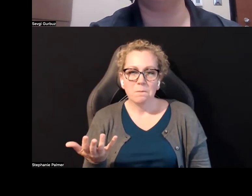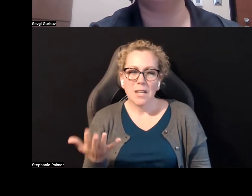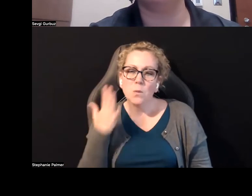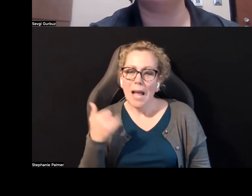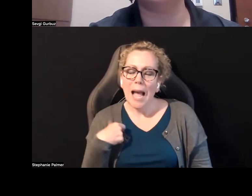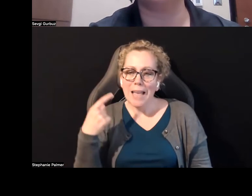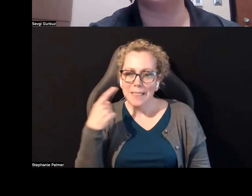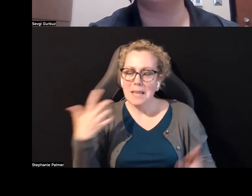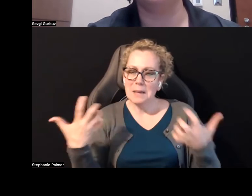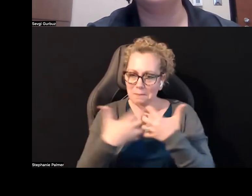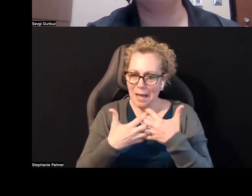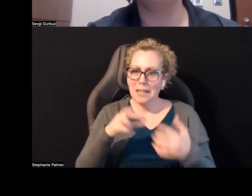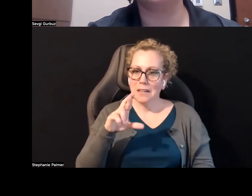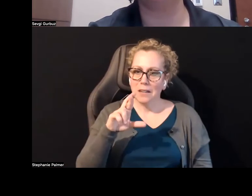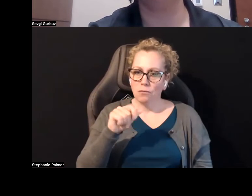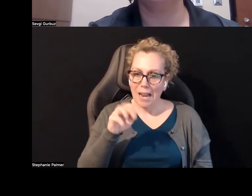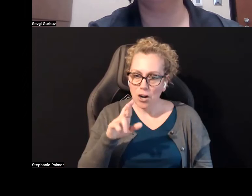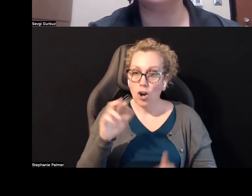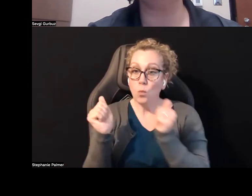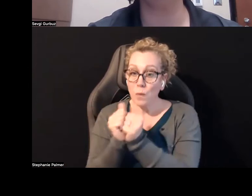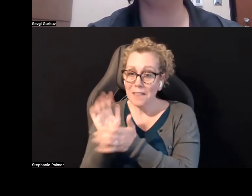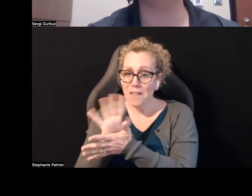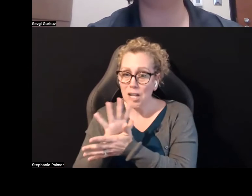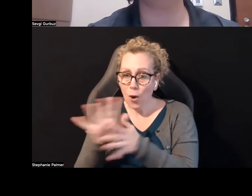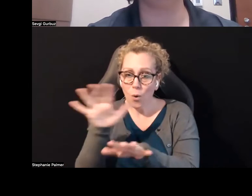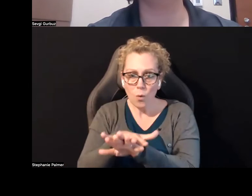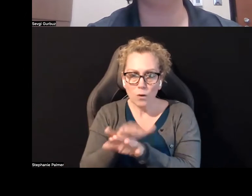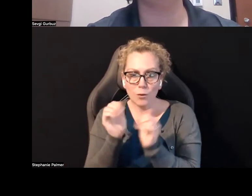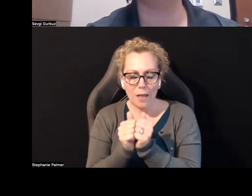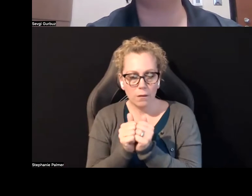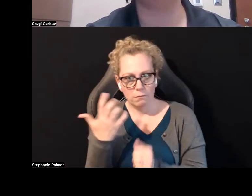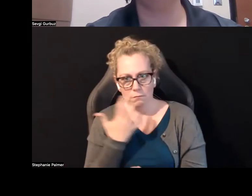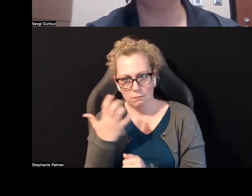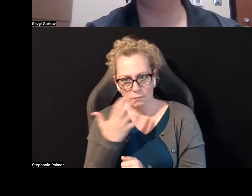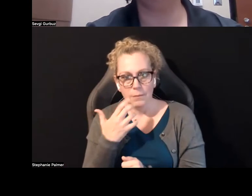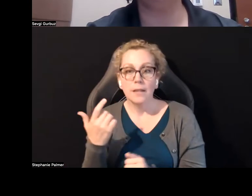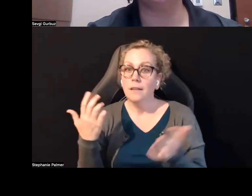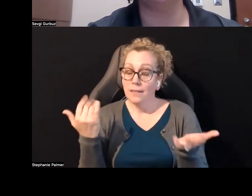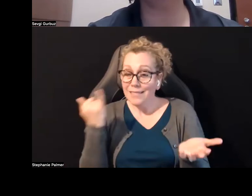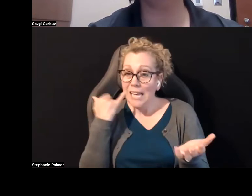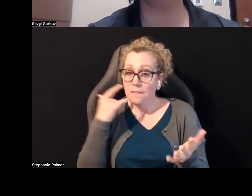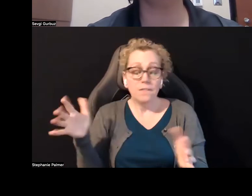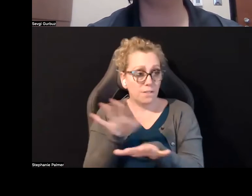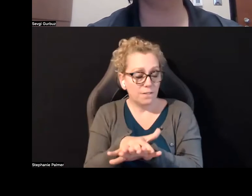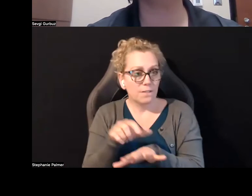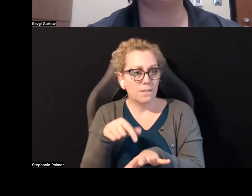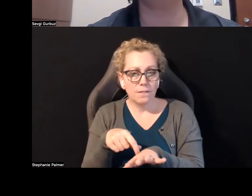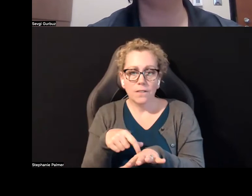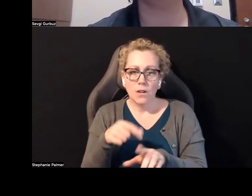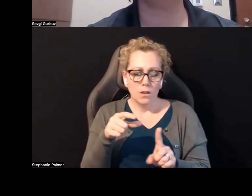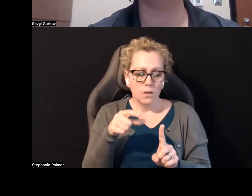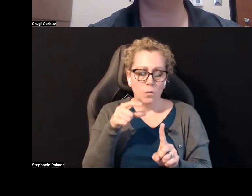of video and radar interesting, because now you can get, if you were to fuse them, you know, one sensor